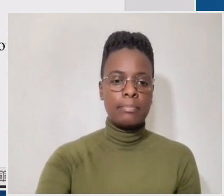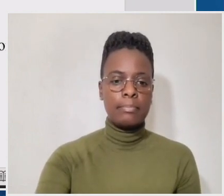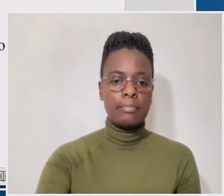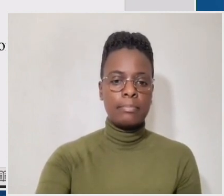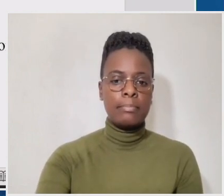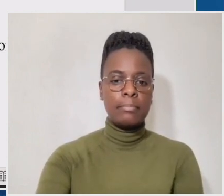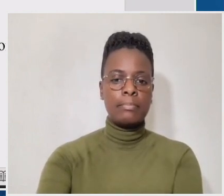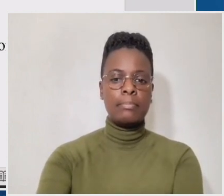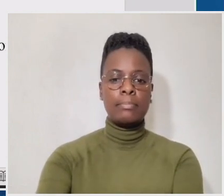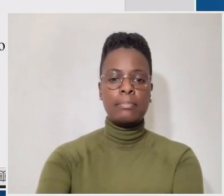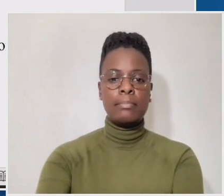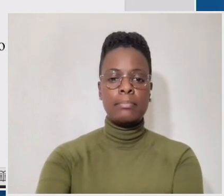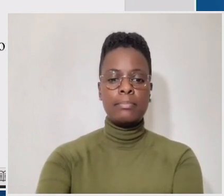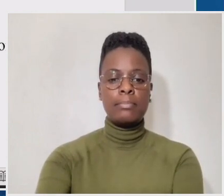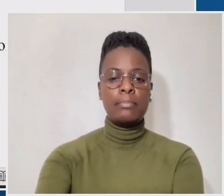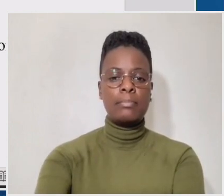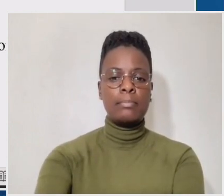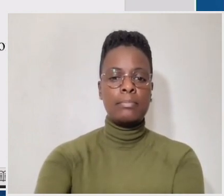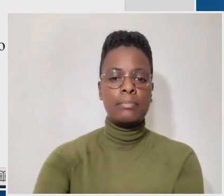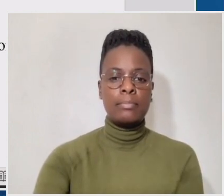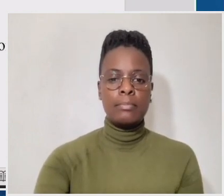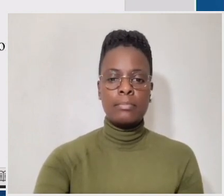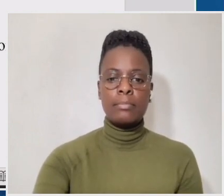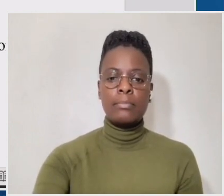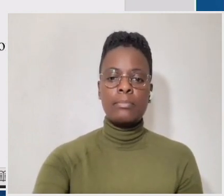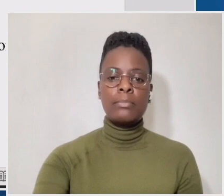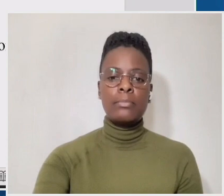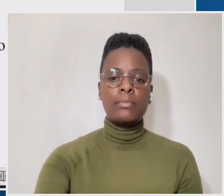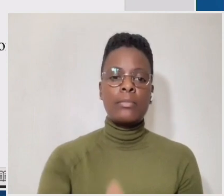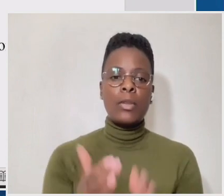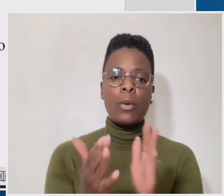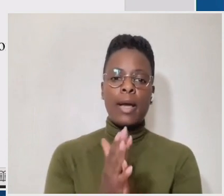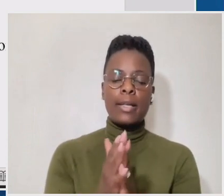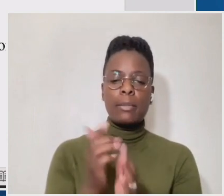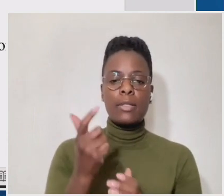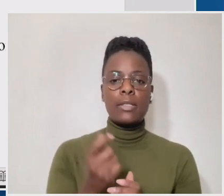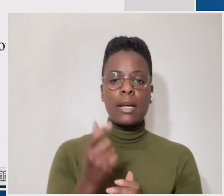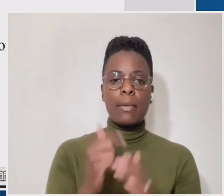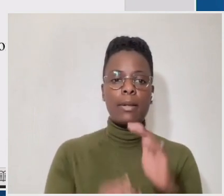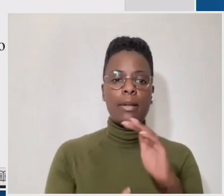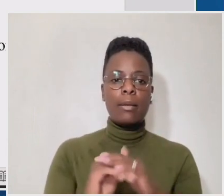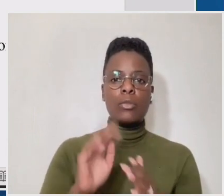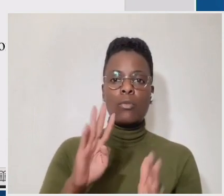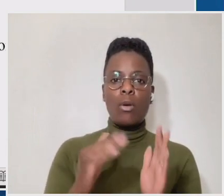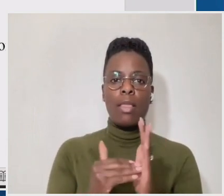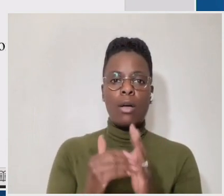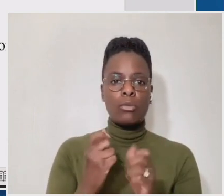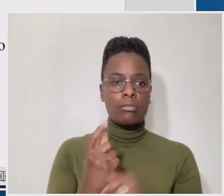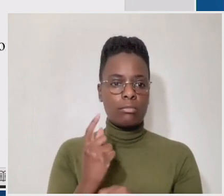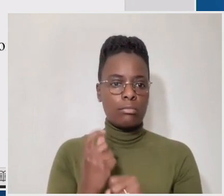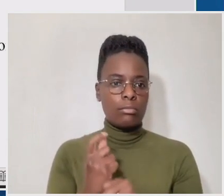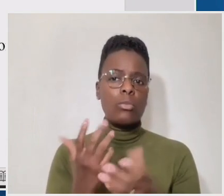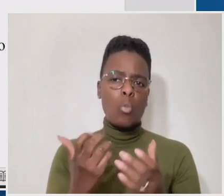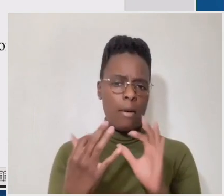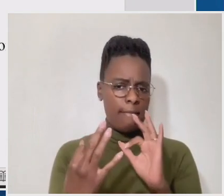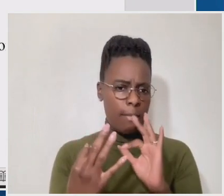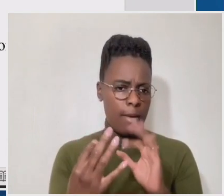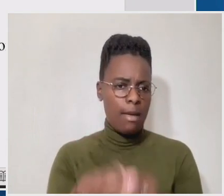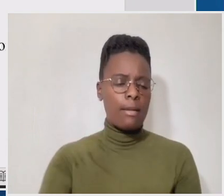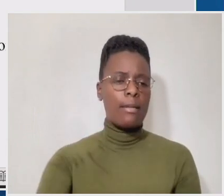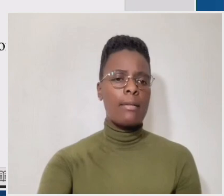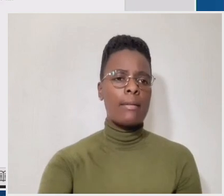We are asking for a stipend increase up to $4,000 per year. We'd love to get feedback on that from others.